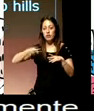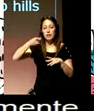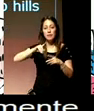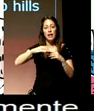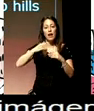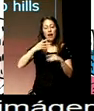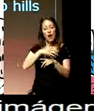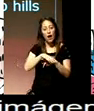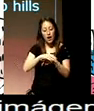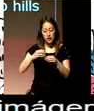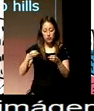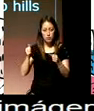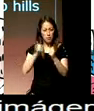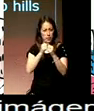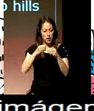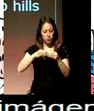as well.